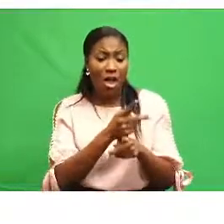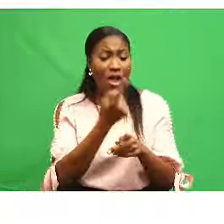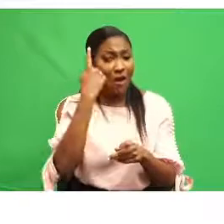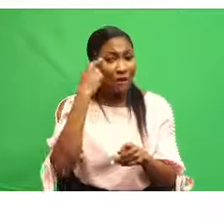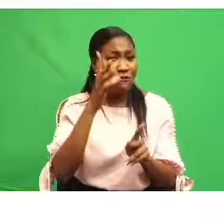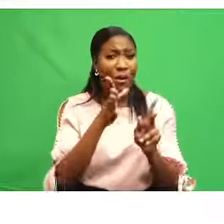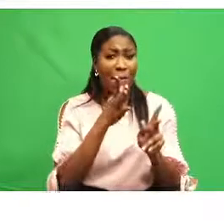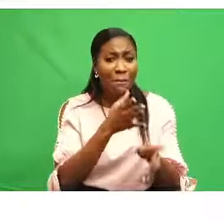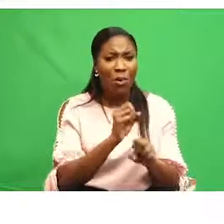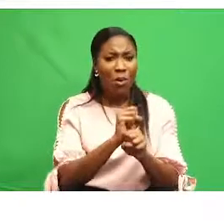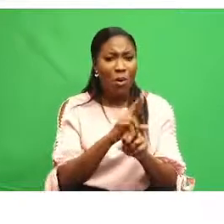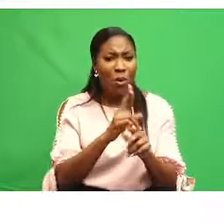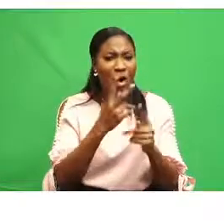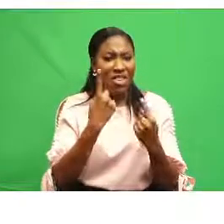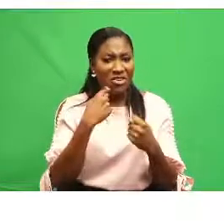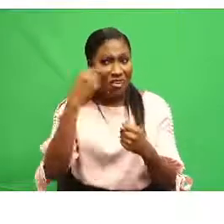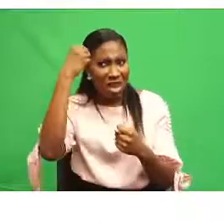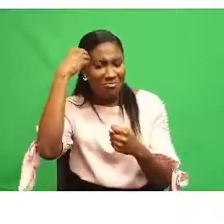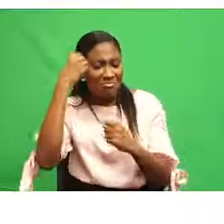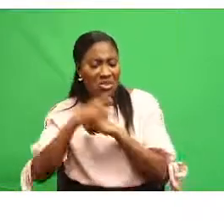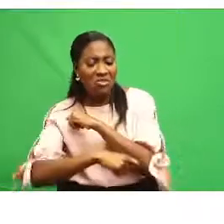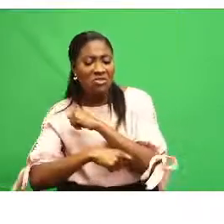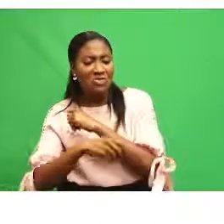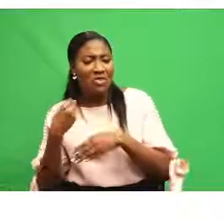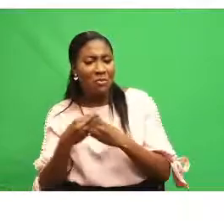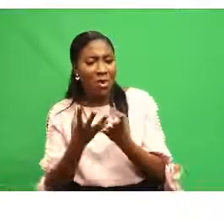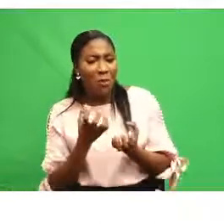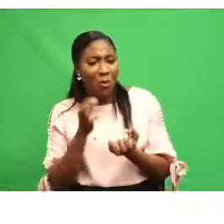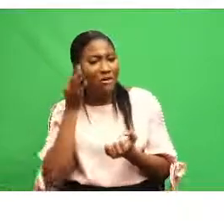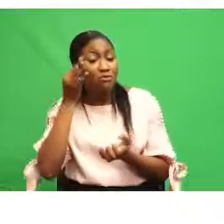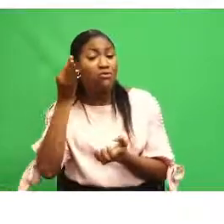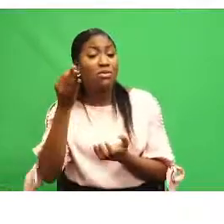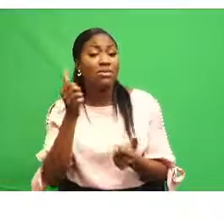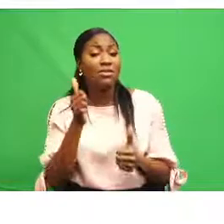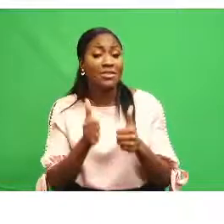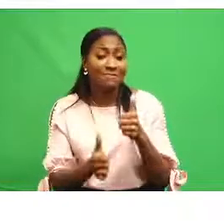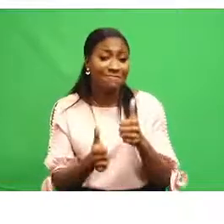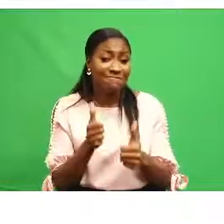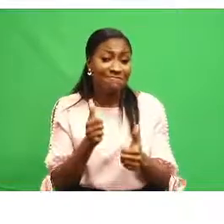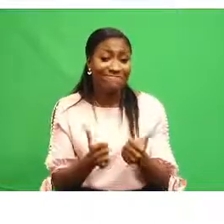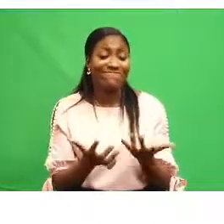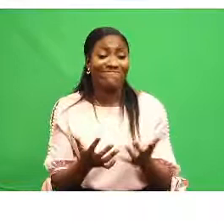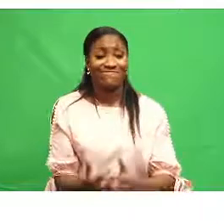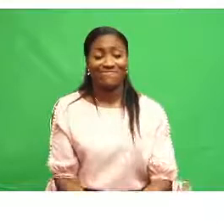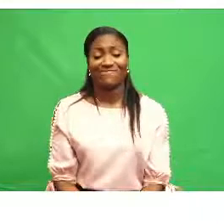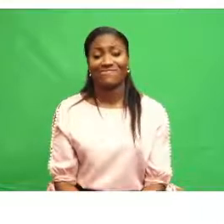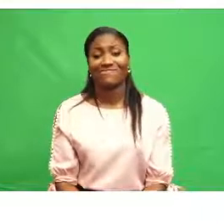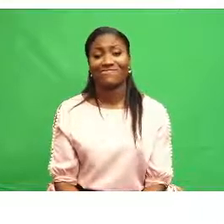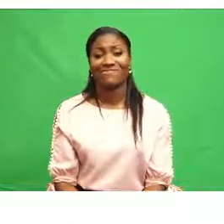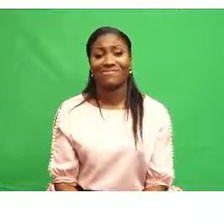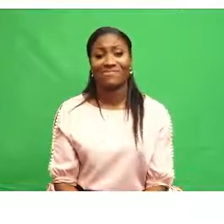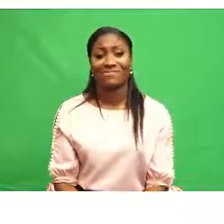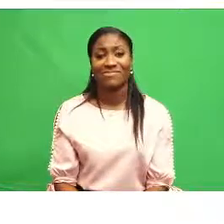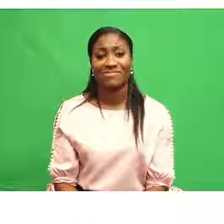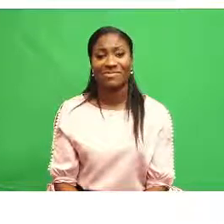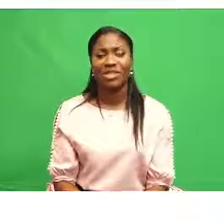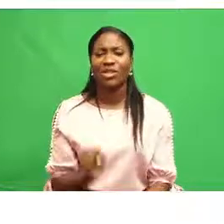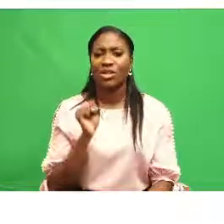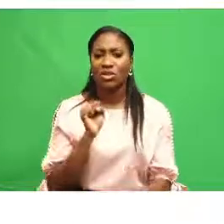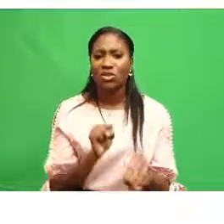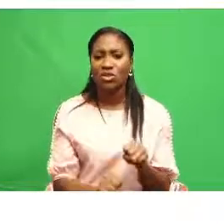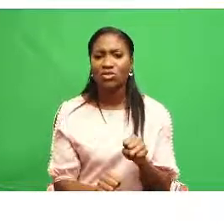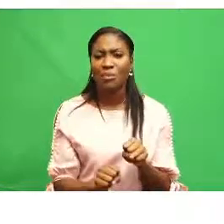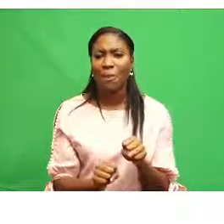is a question that comes to the fore and is very much aligned to the elder abuse. Supportive of